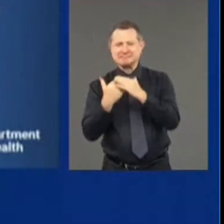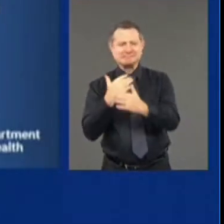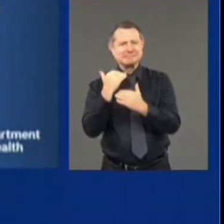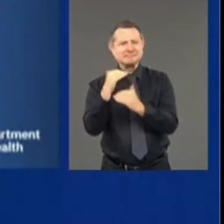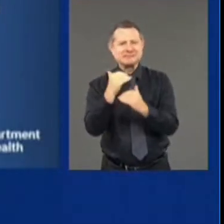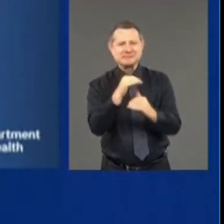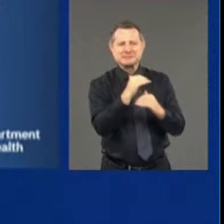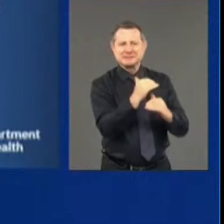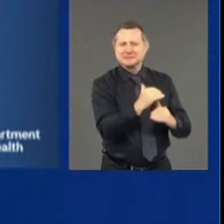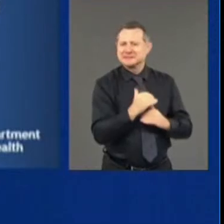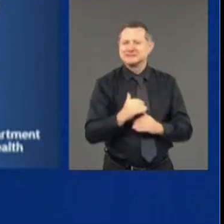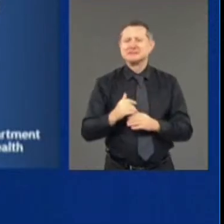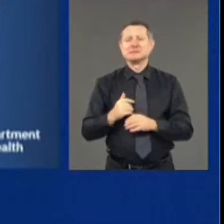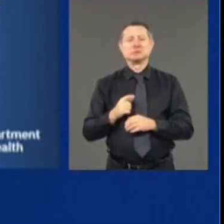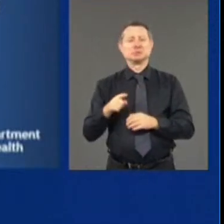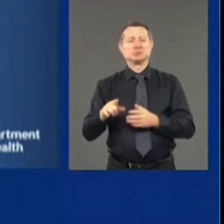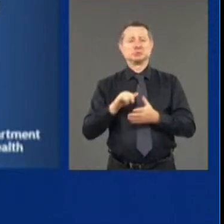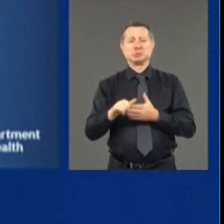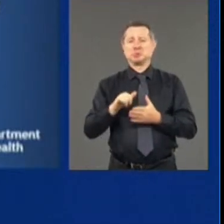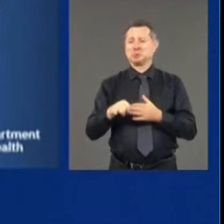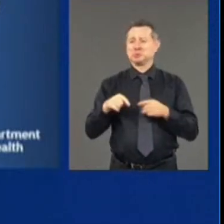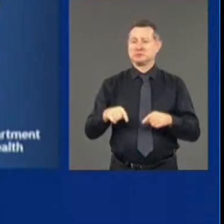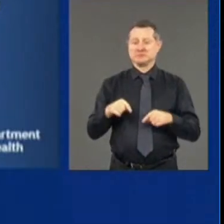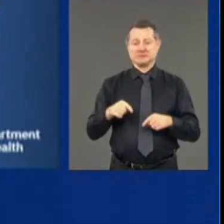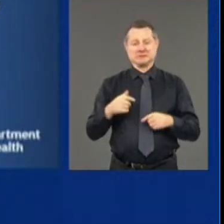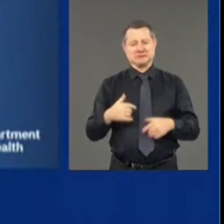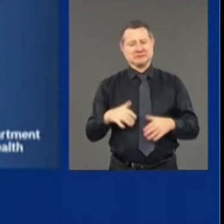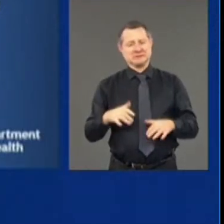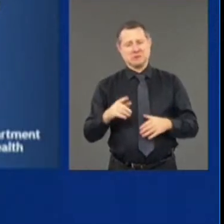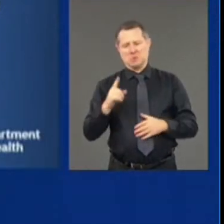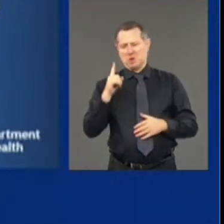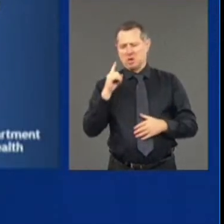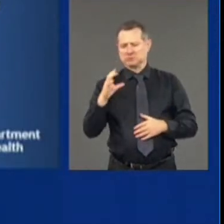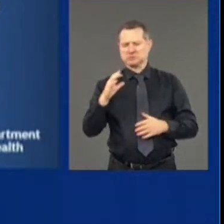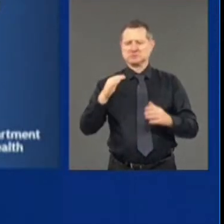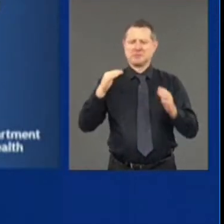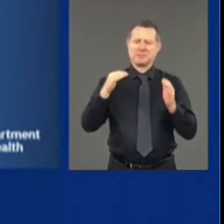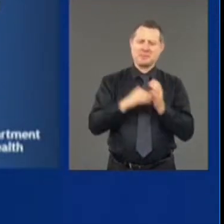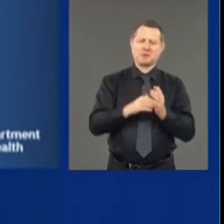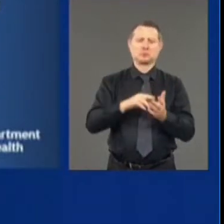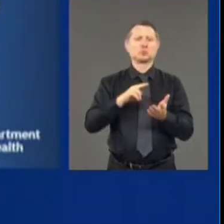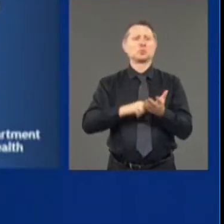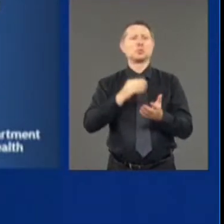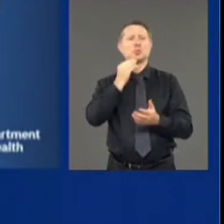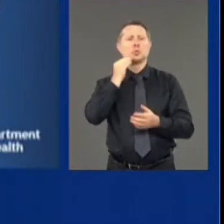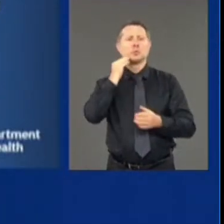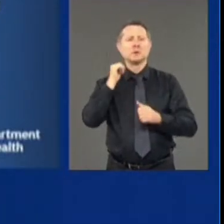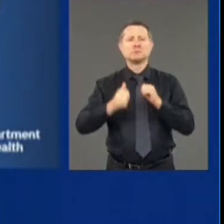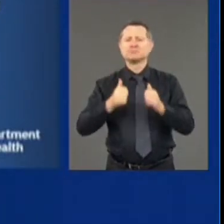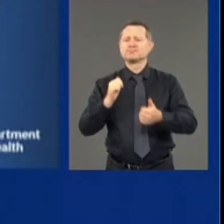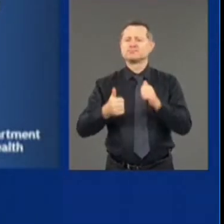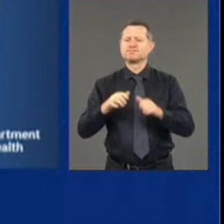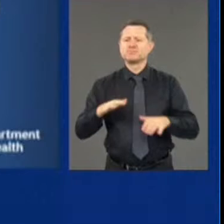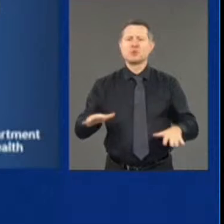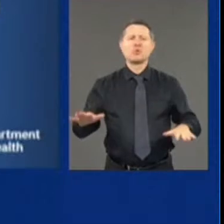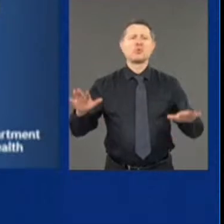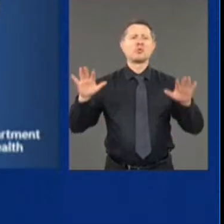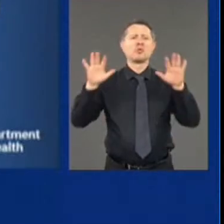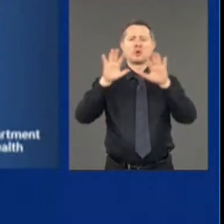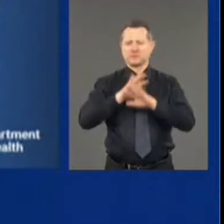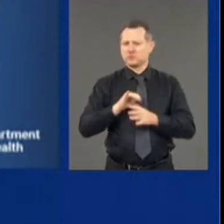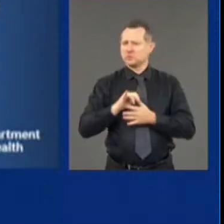New York has had 100,000 nursing home residents housed in 613 facilities